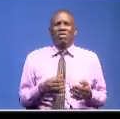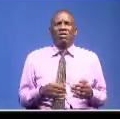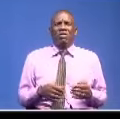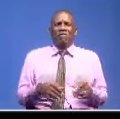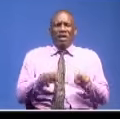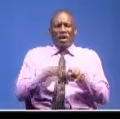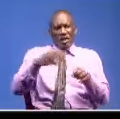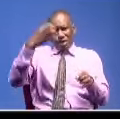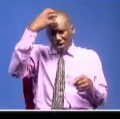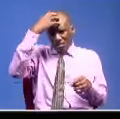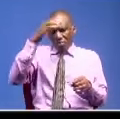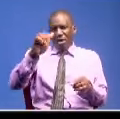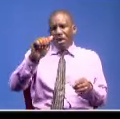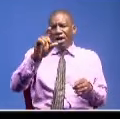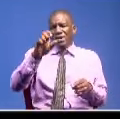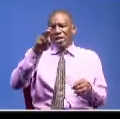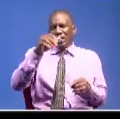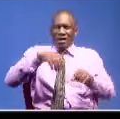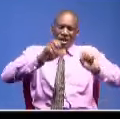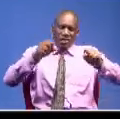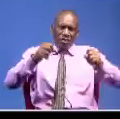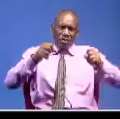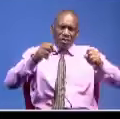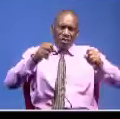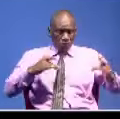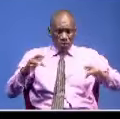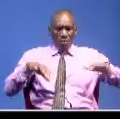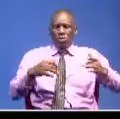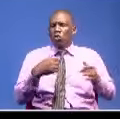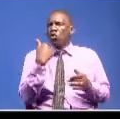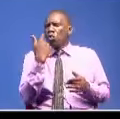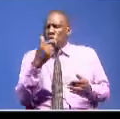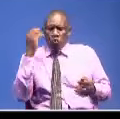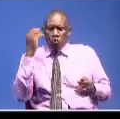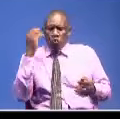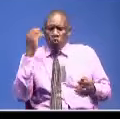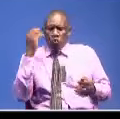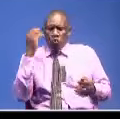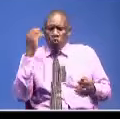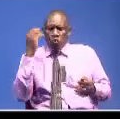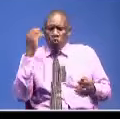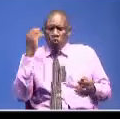Now, just like in Lamu, the Adani deal has sparked concerns about who